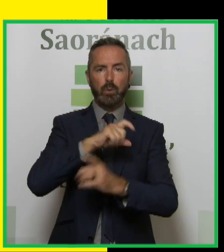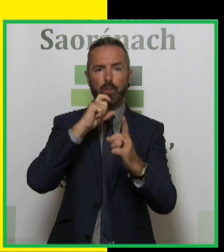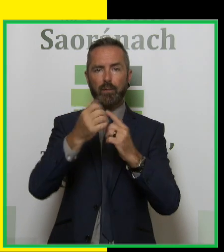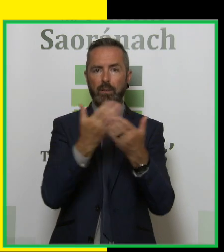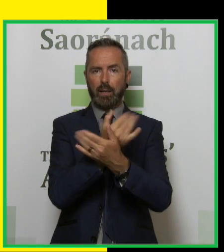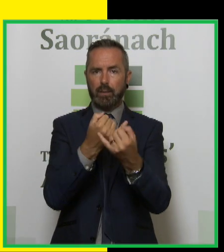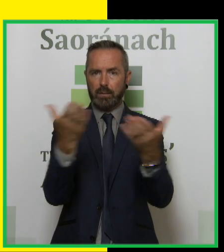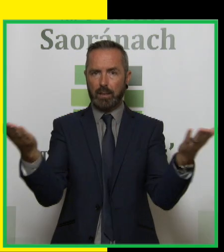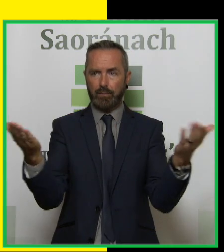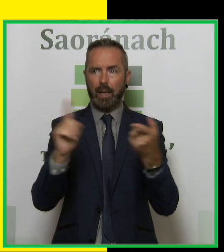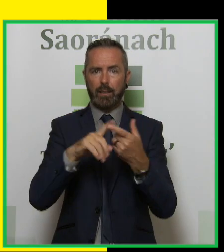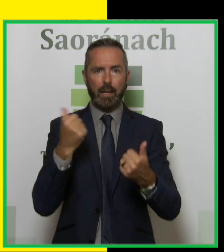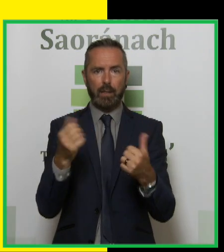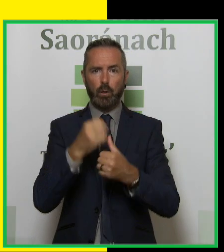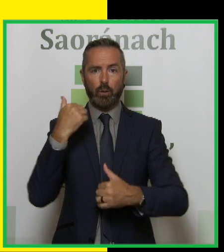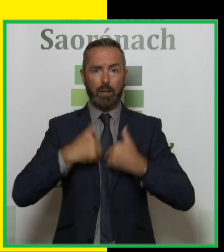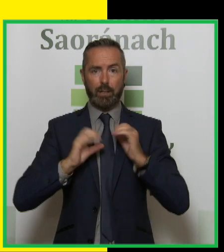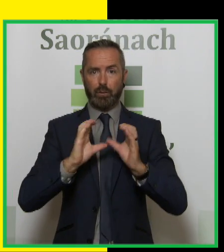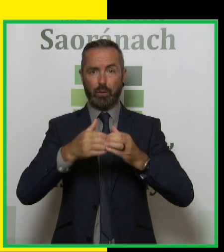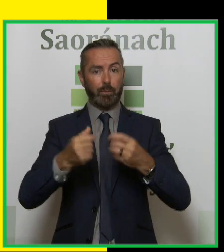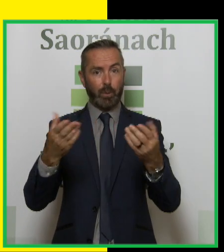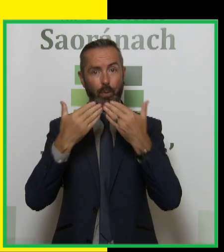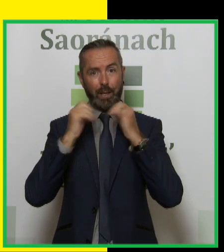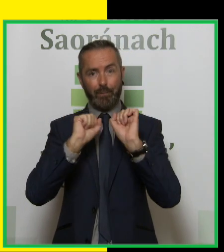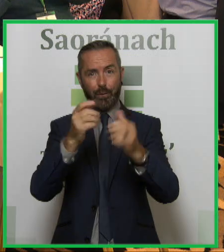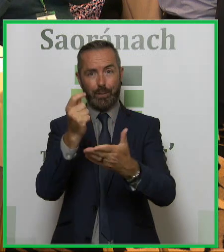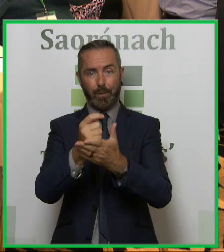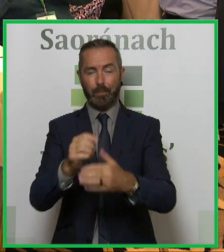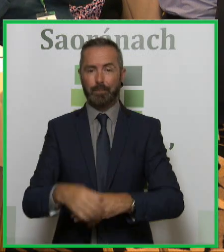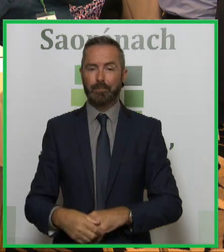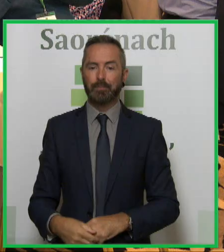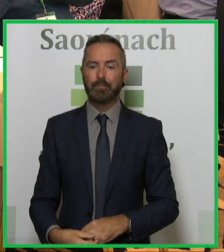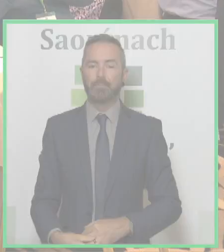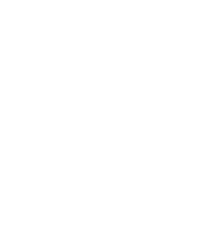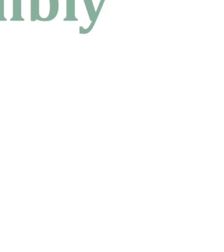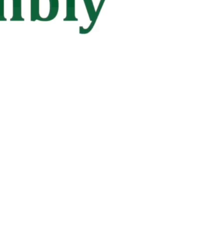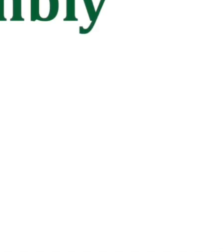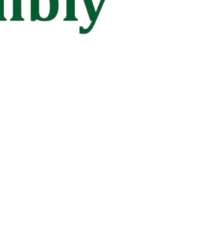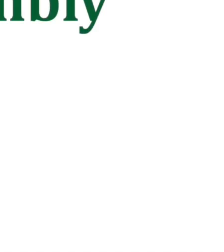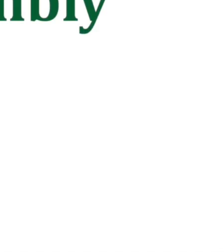any other interested bodies. So we thank you for your time. Thank you. Thank you.